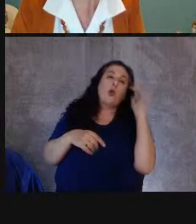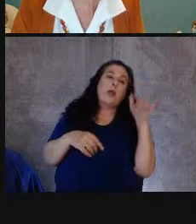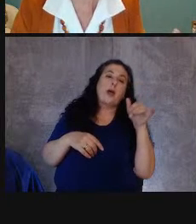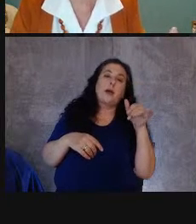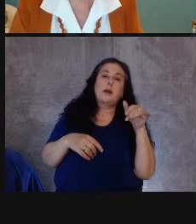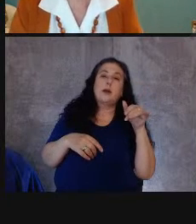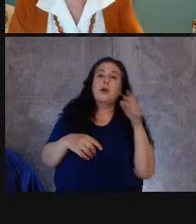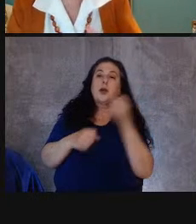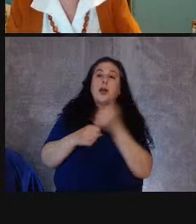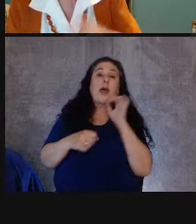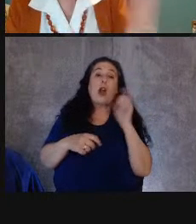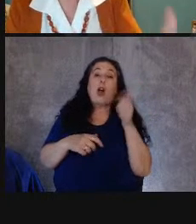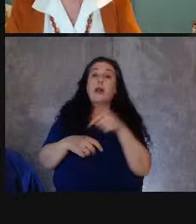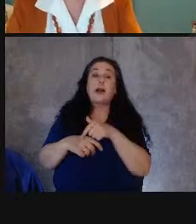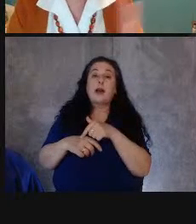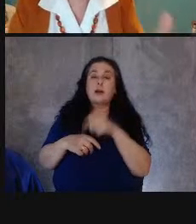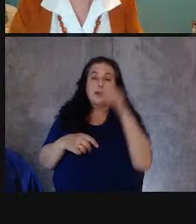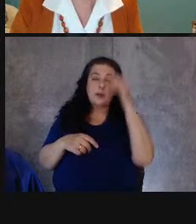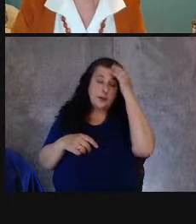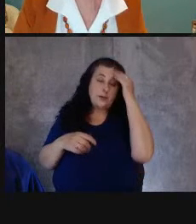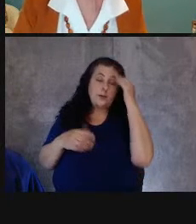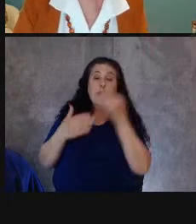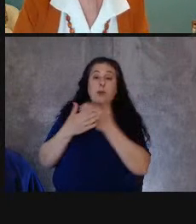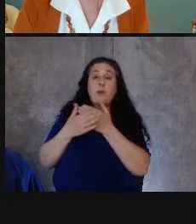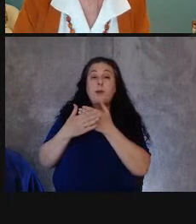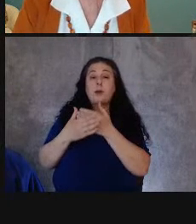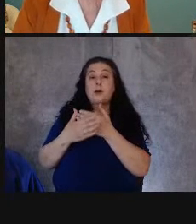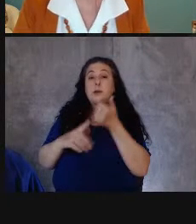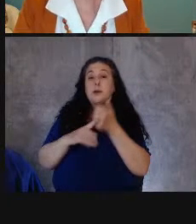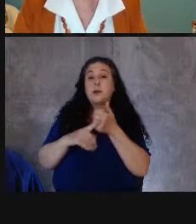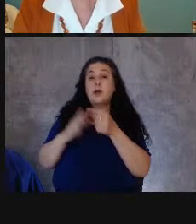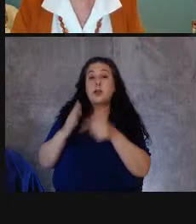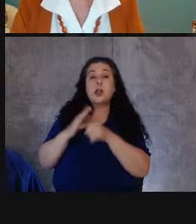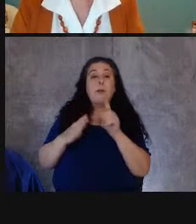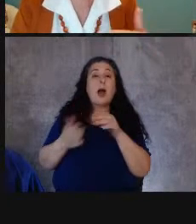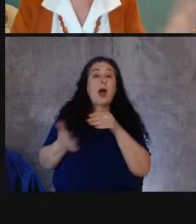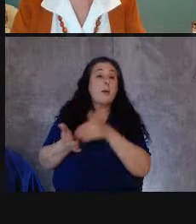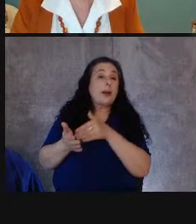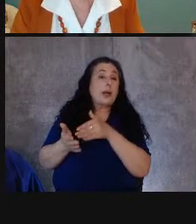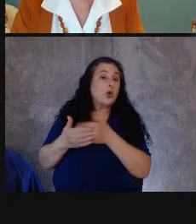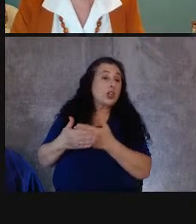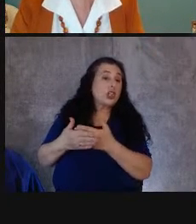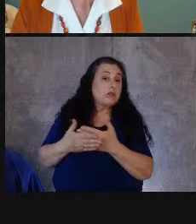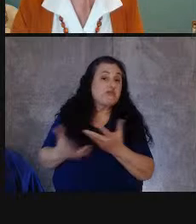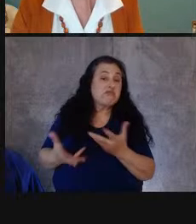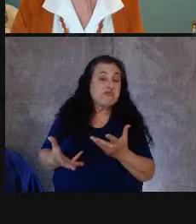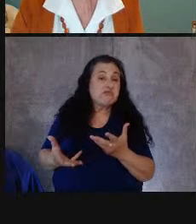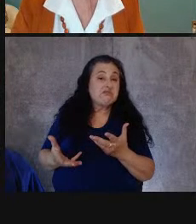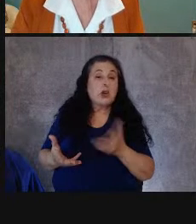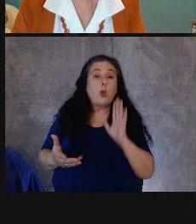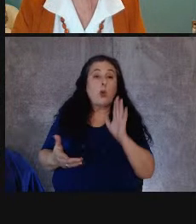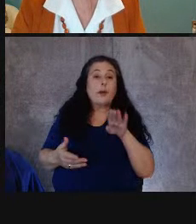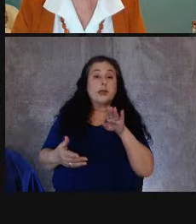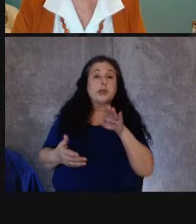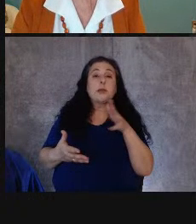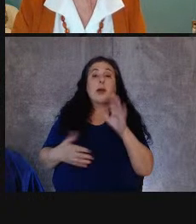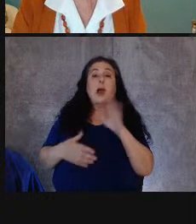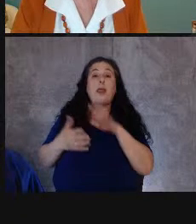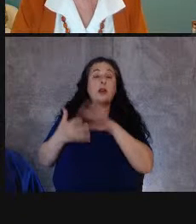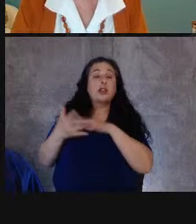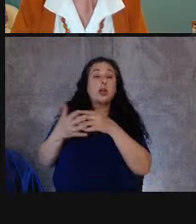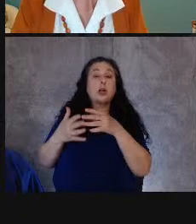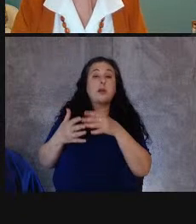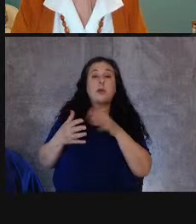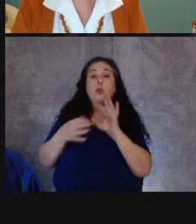you get that all the time. Babies who are checked by a pediatrician today, there will be something on their chart